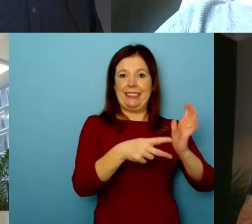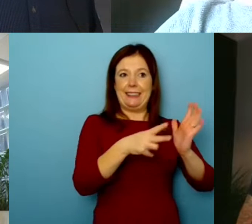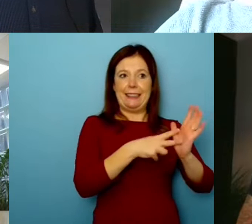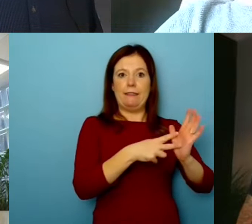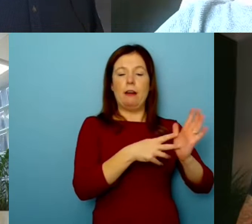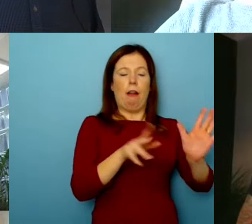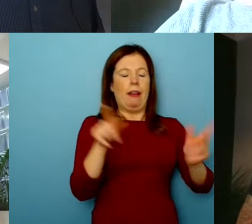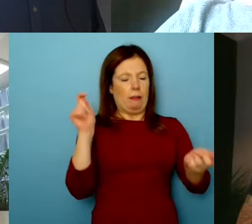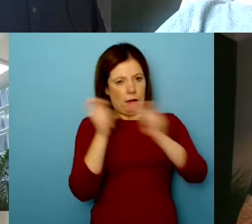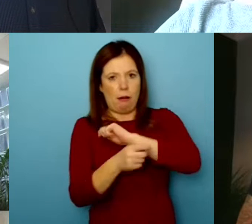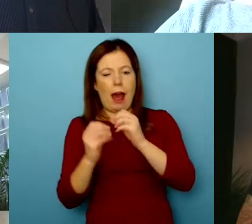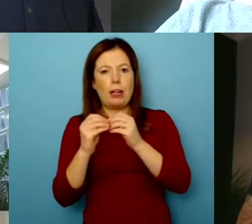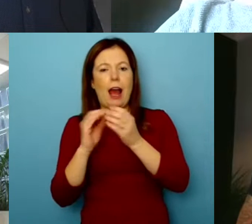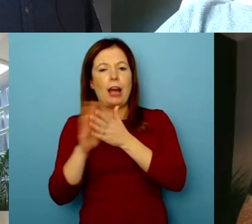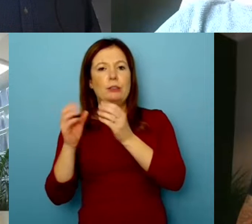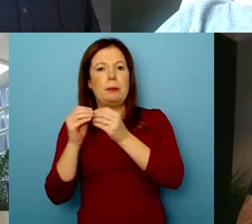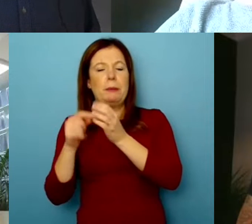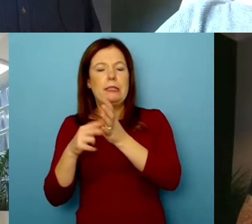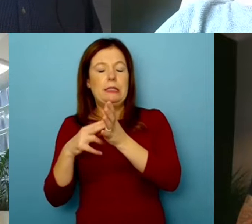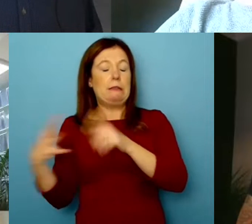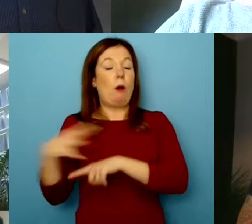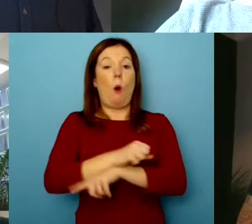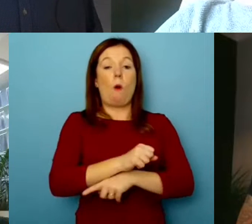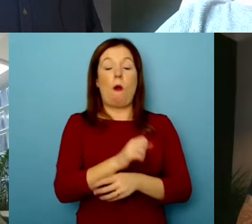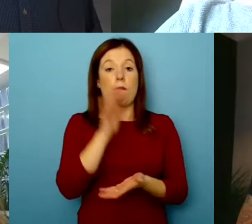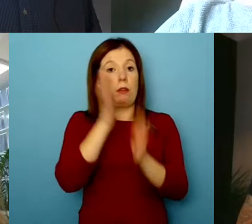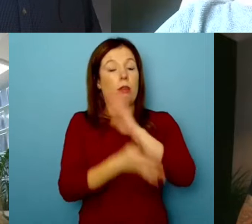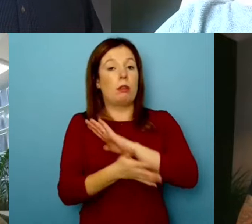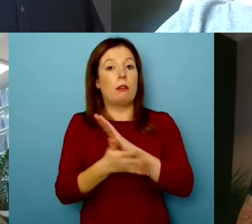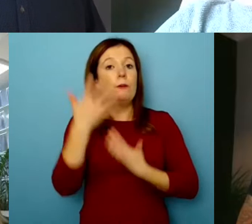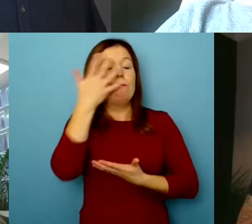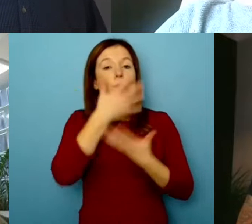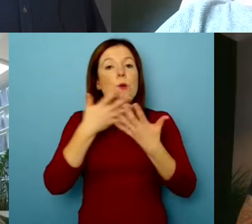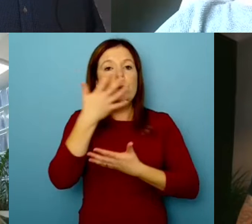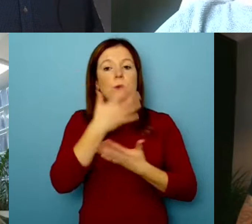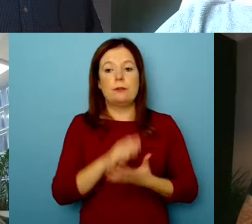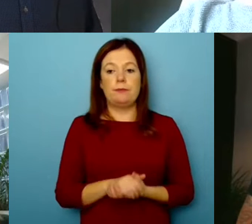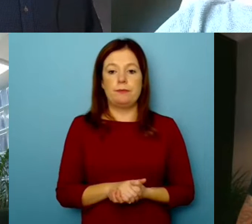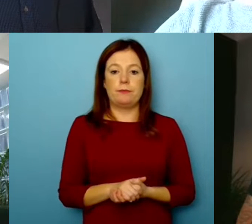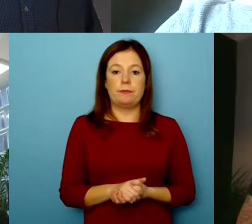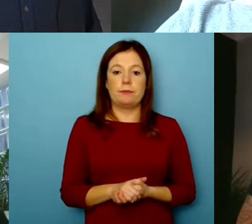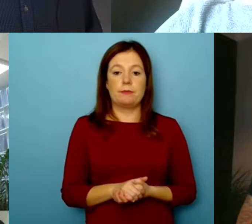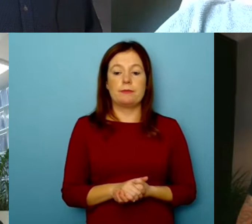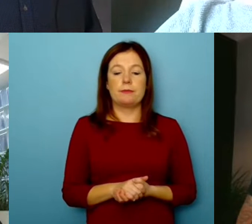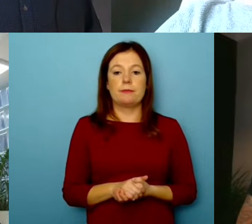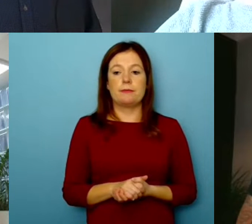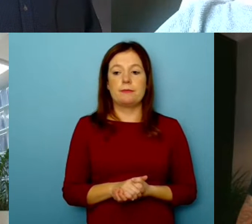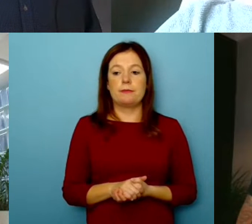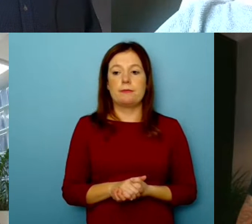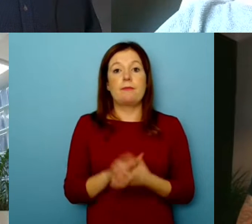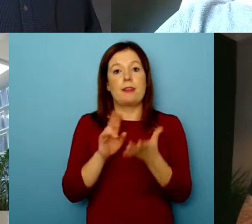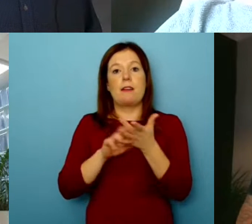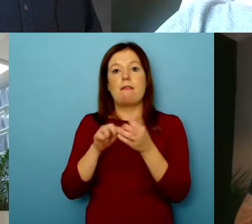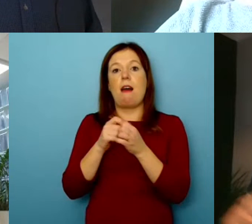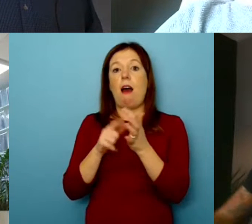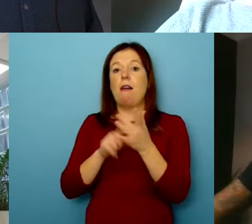TV? Nigel, so this is the sharing of the framework, yeah? Yeah, that's a good question,